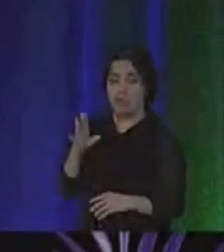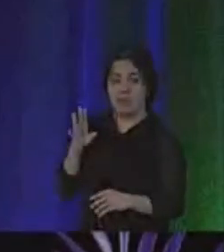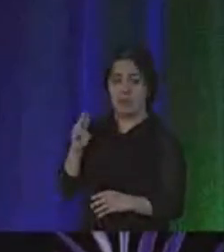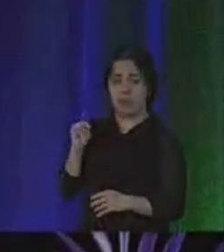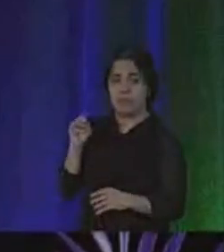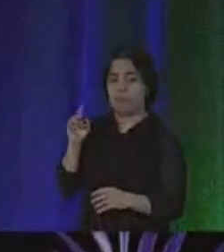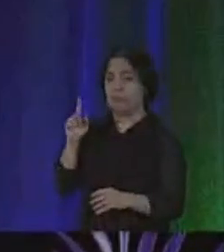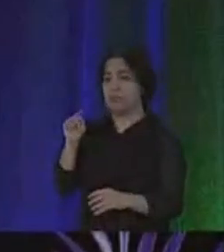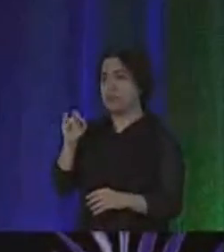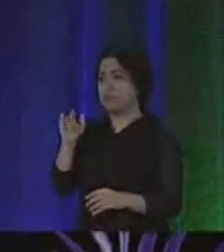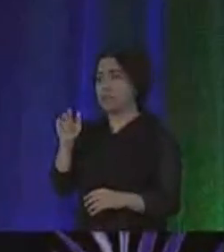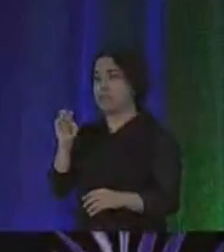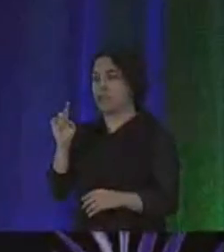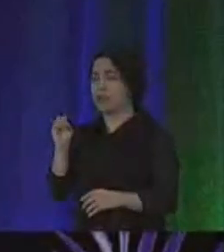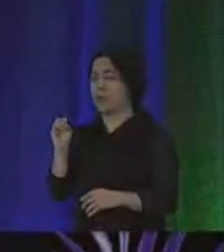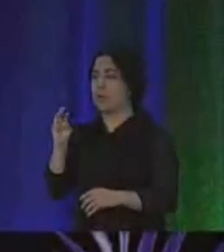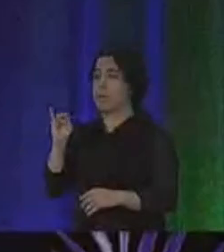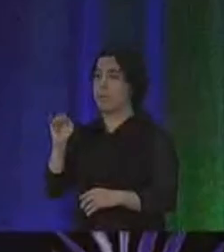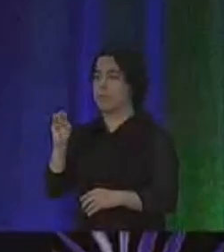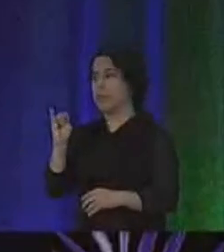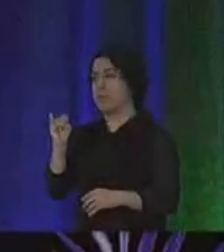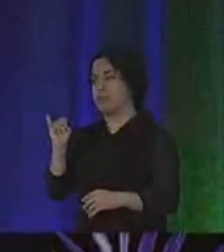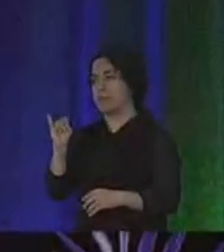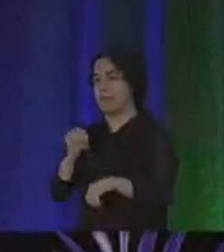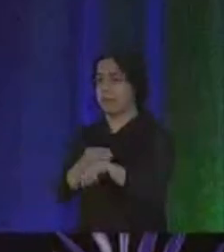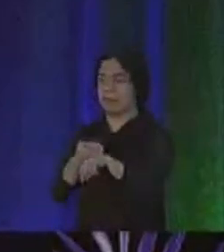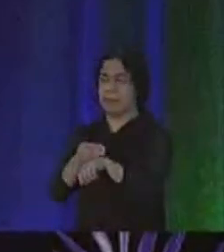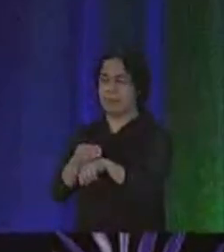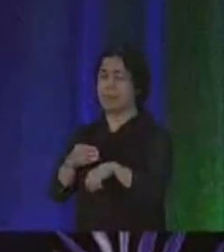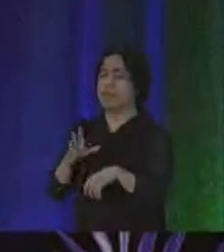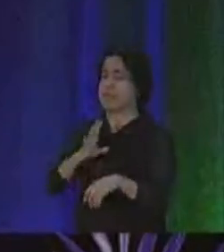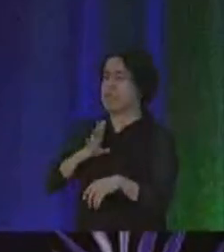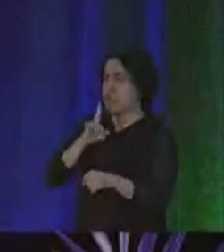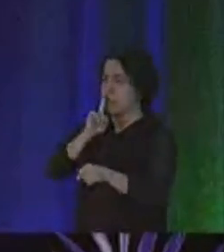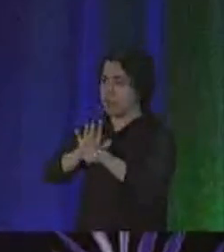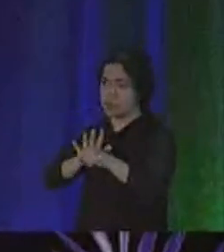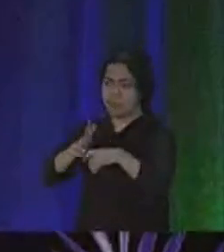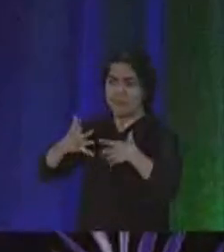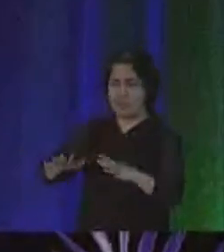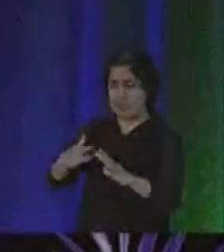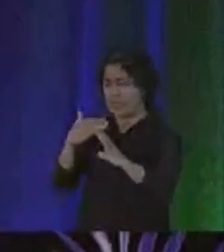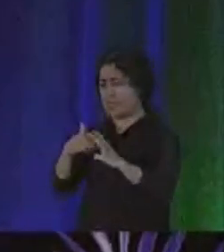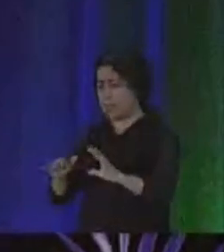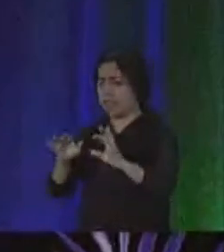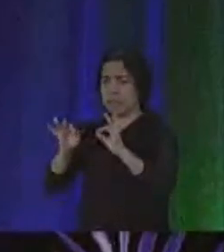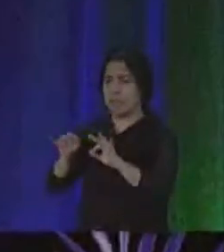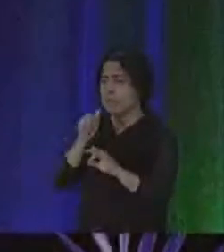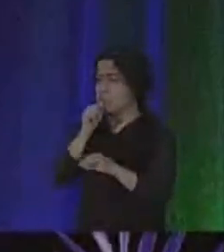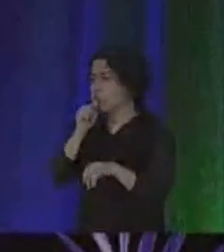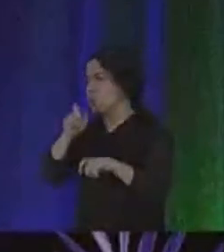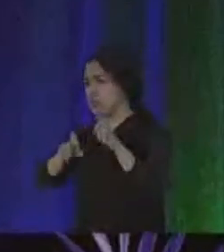They're confirmed. Let's go ahead and move on. Because all I have right now is their email. I don't have to worry about passwords.